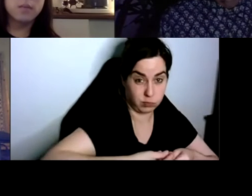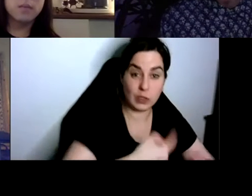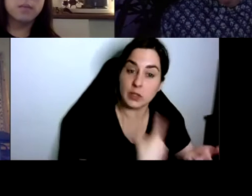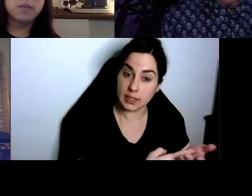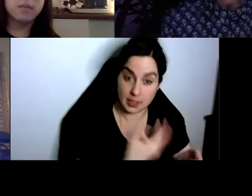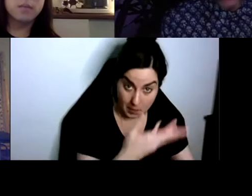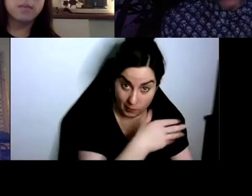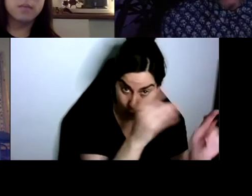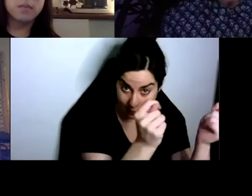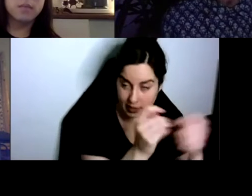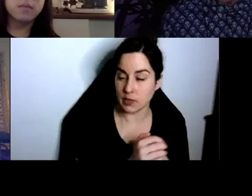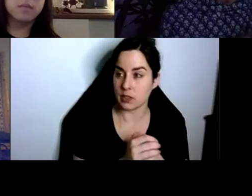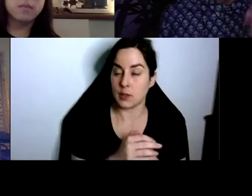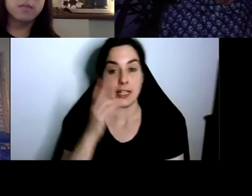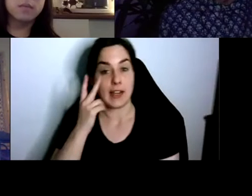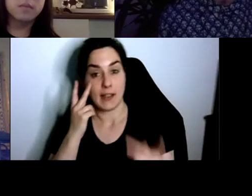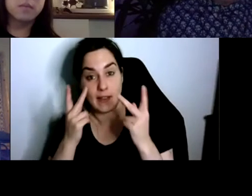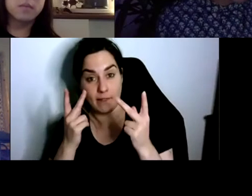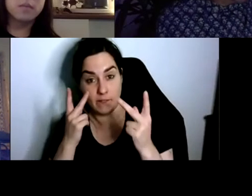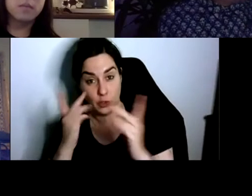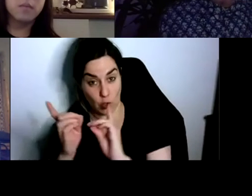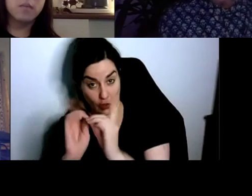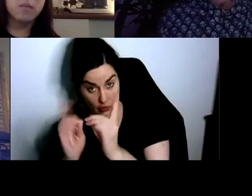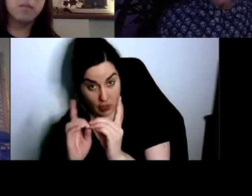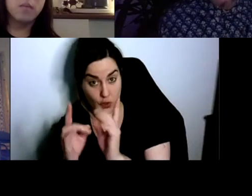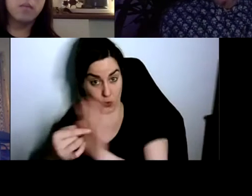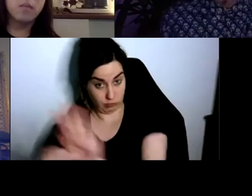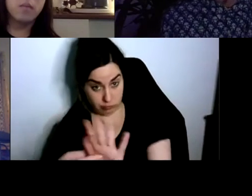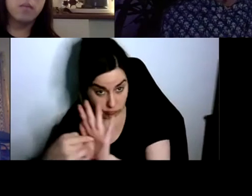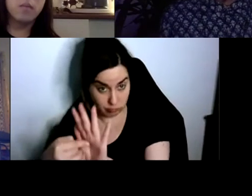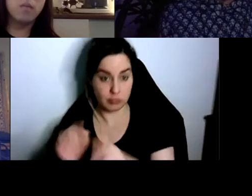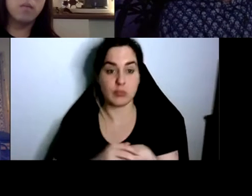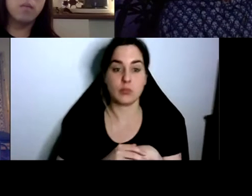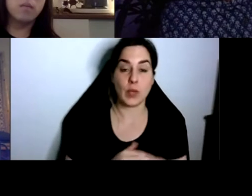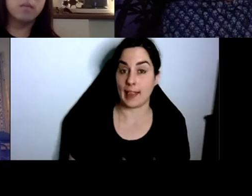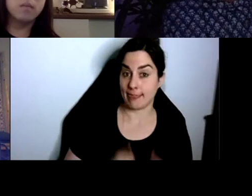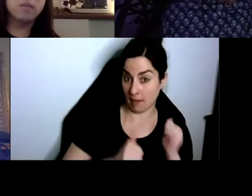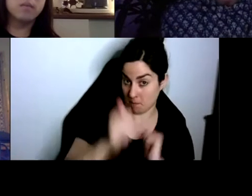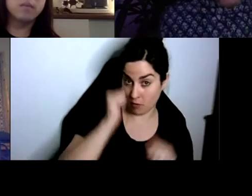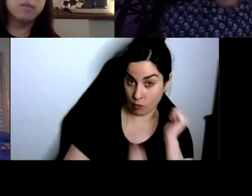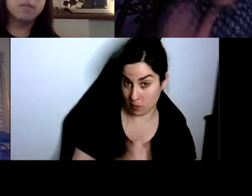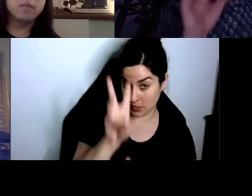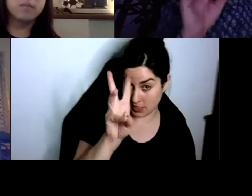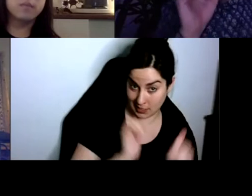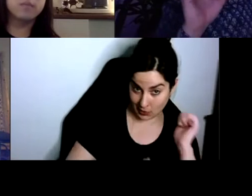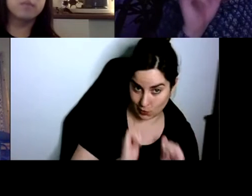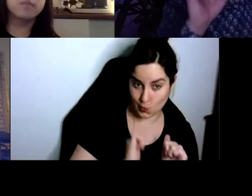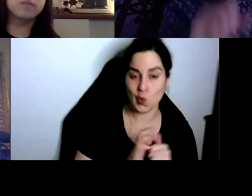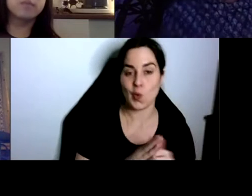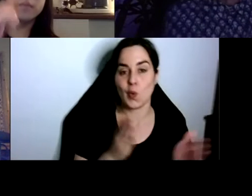a virtual exhibition. We had a live theater performance with 6 shows. We had workshops on site and